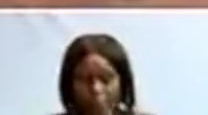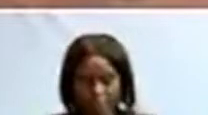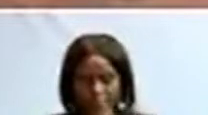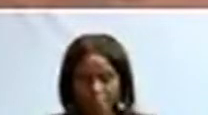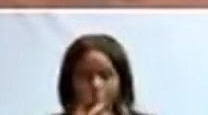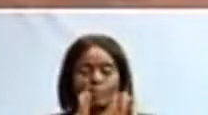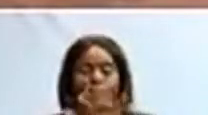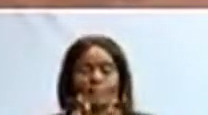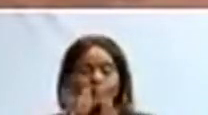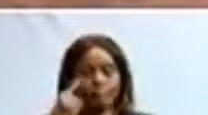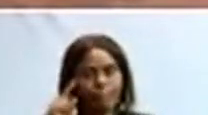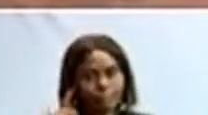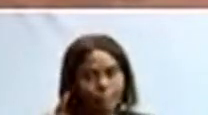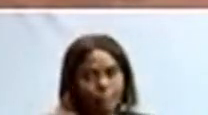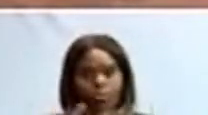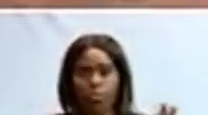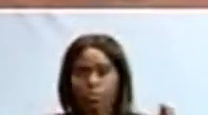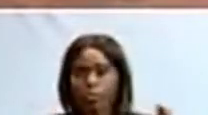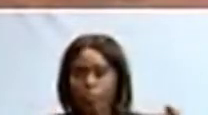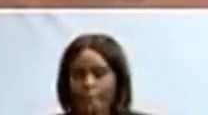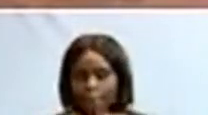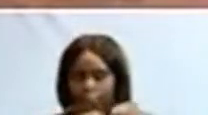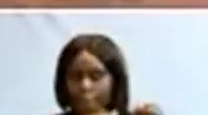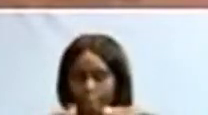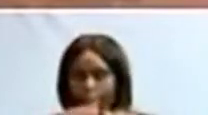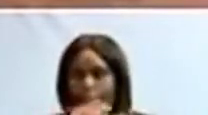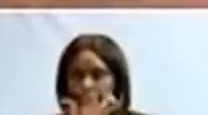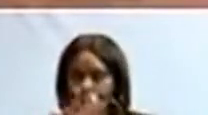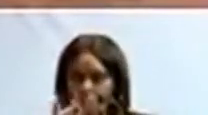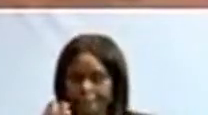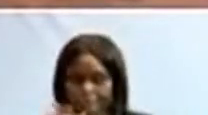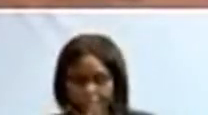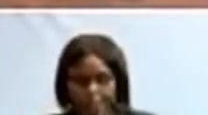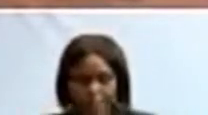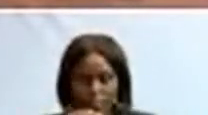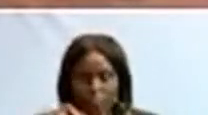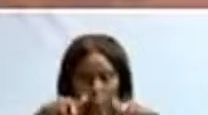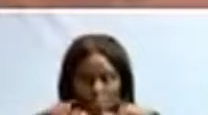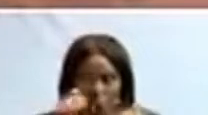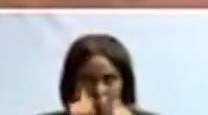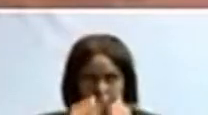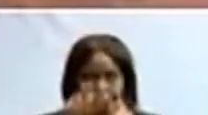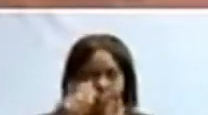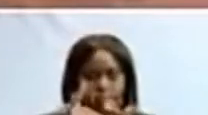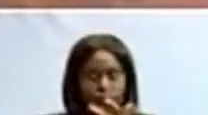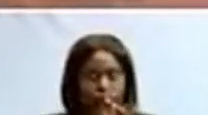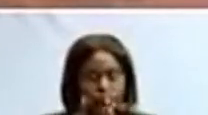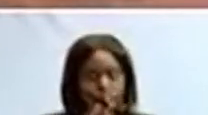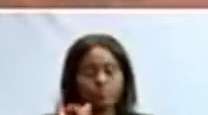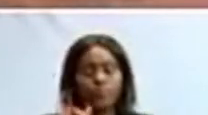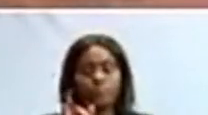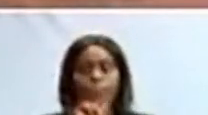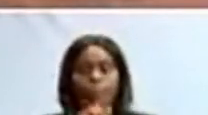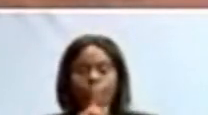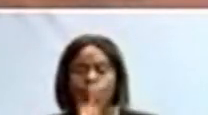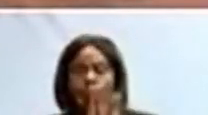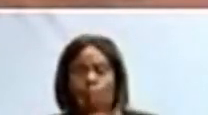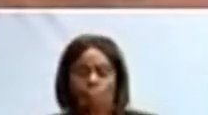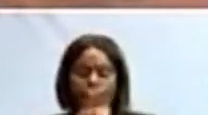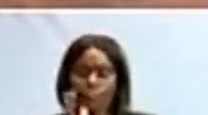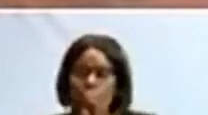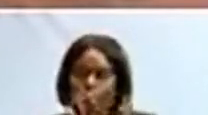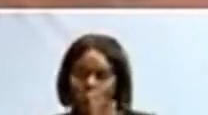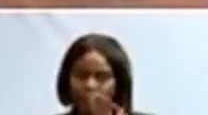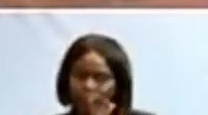books for movable assets at the time of audit was due to the fact that the white